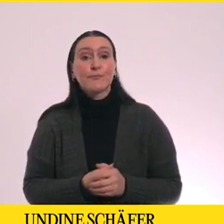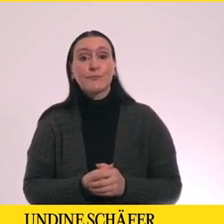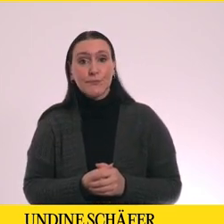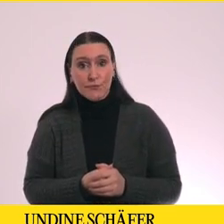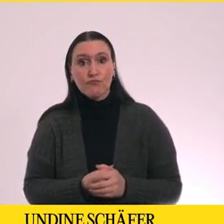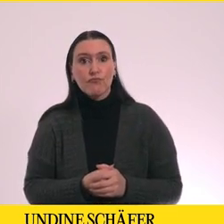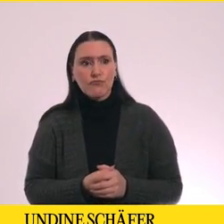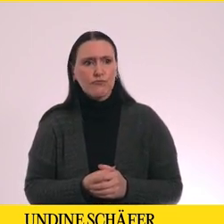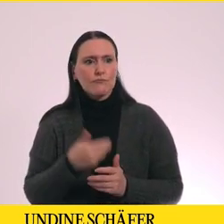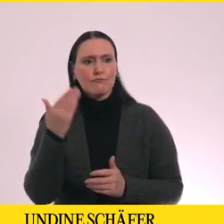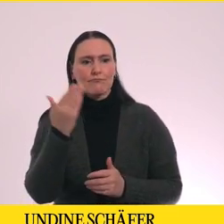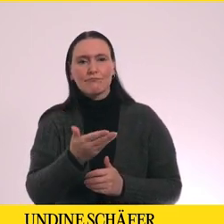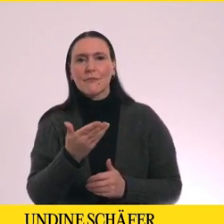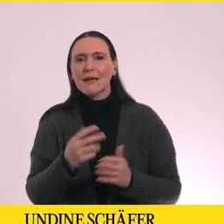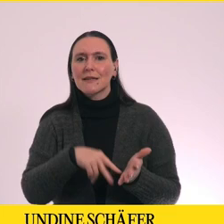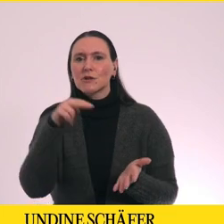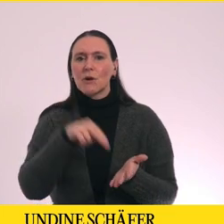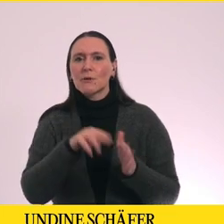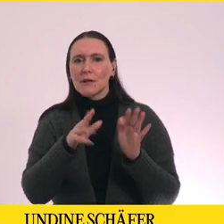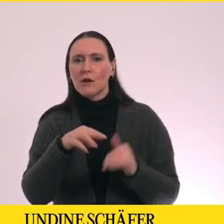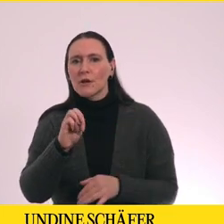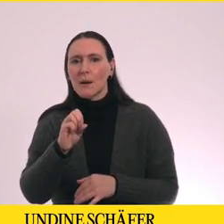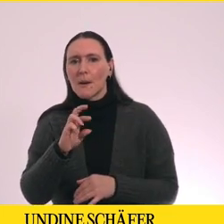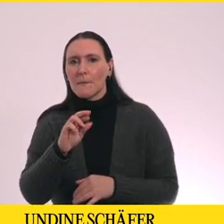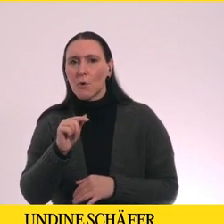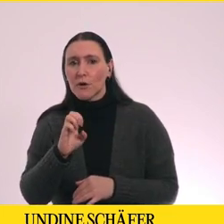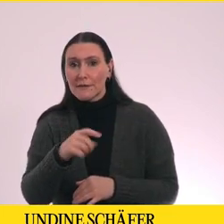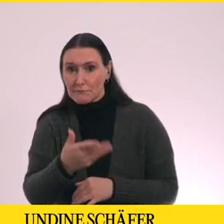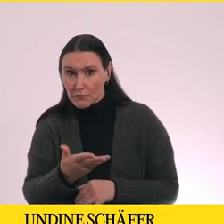Morten, you've got your hand up. Did you want to respond to that?